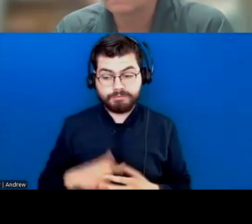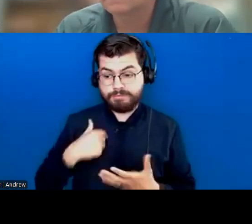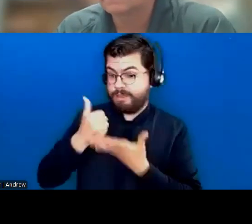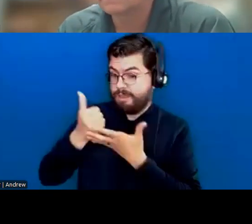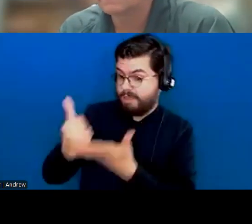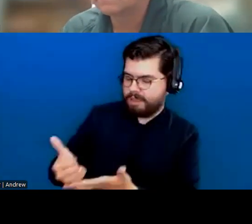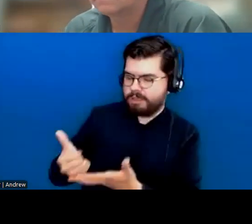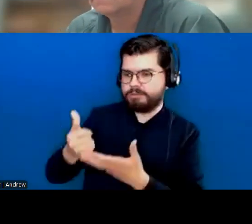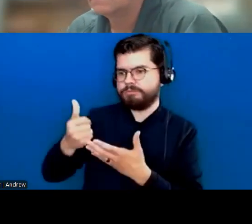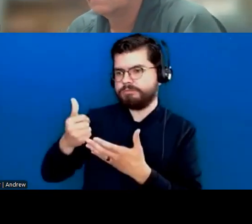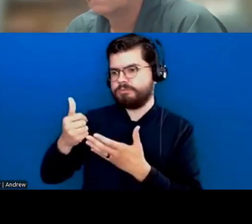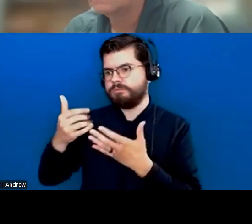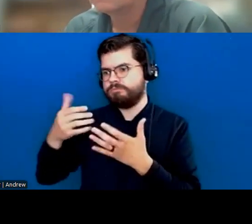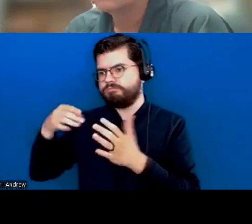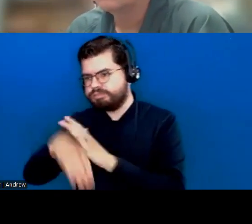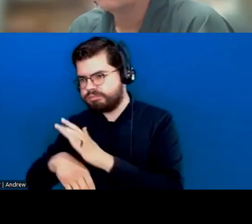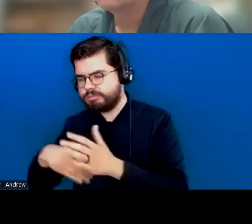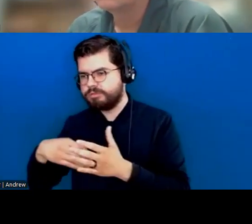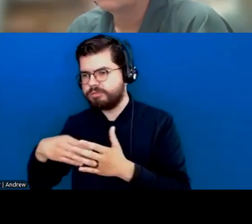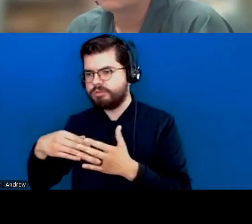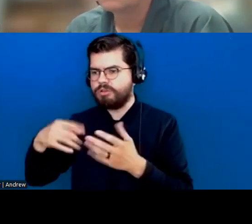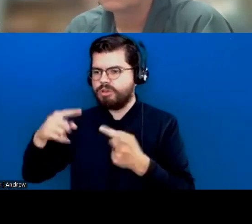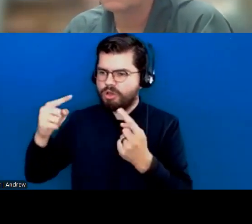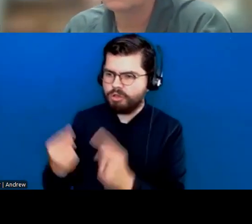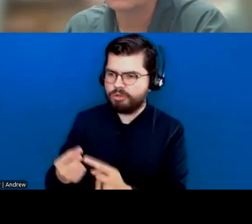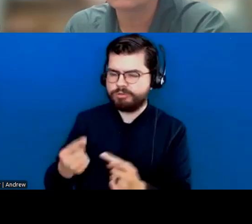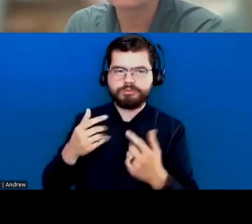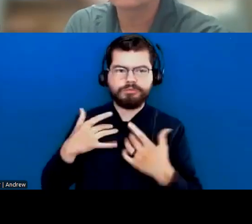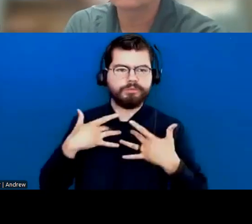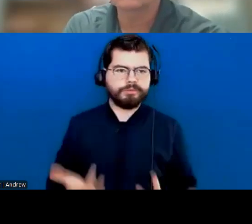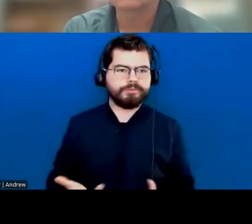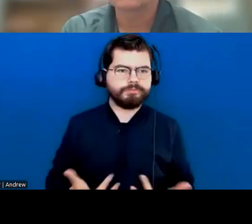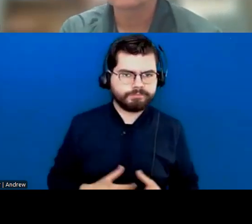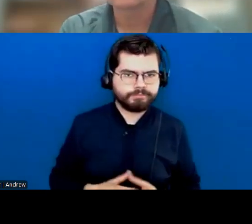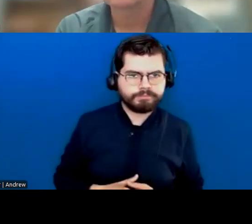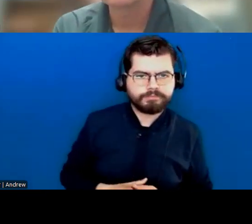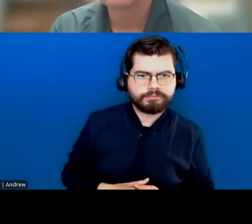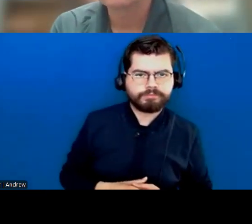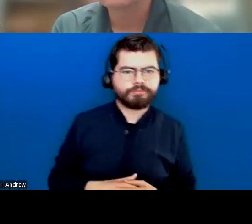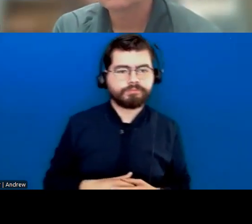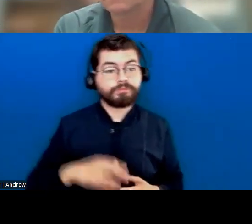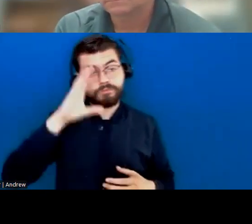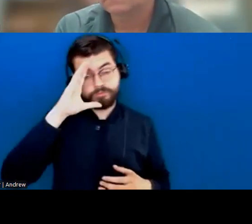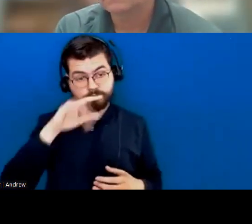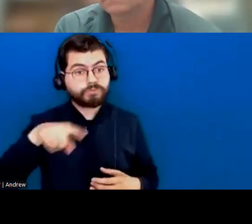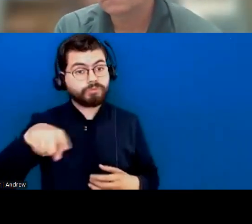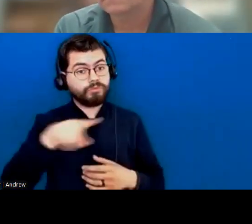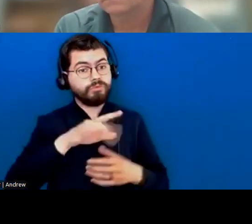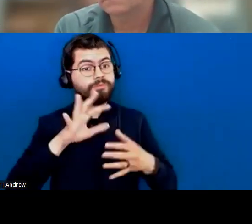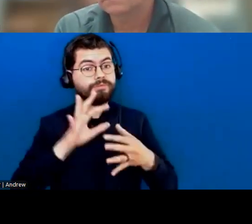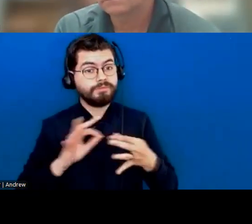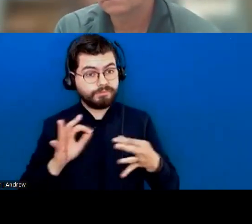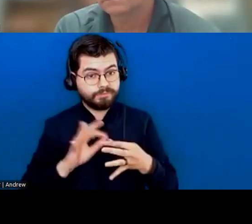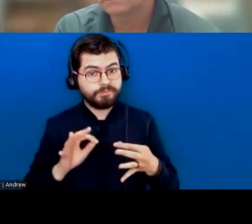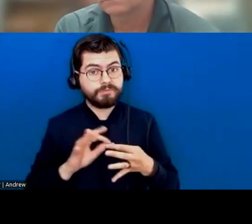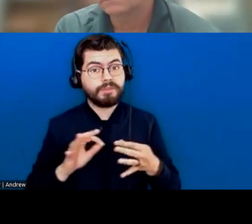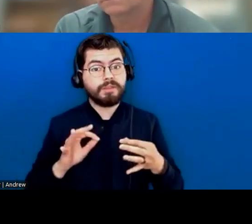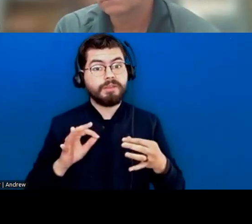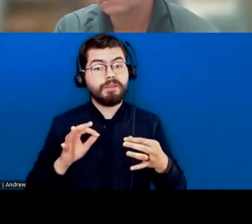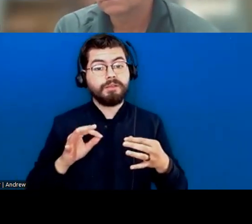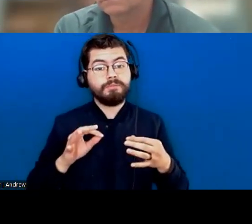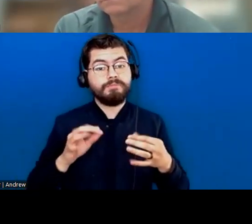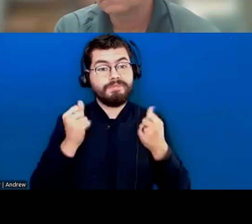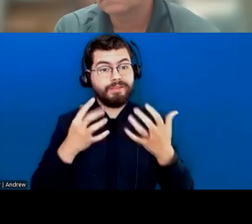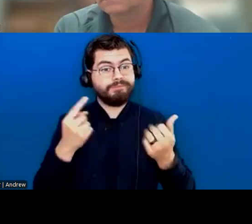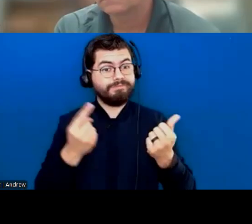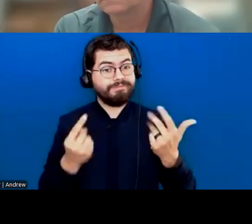many of you talked about, natural disturbances are necessary for ecosystem function, but they come with a lot of trade-offs to landowners and to our other land